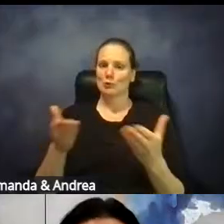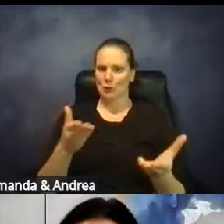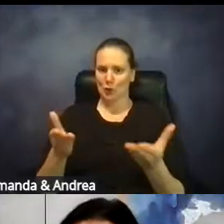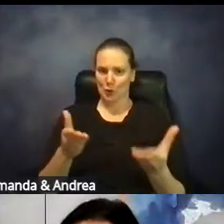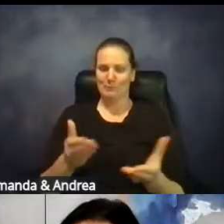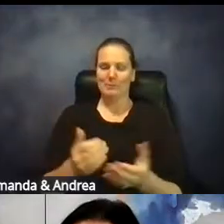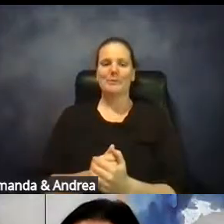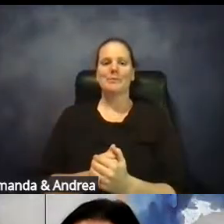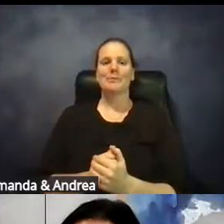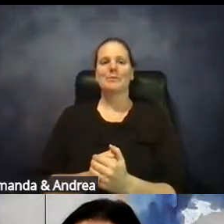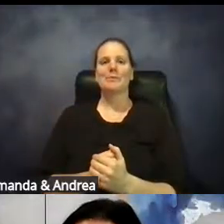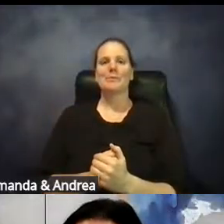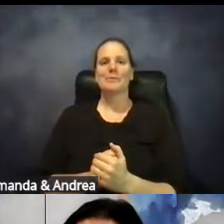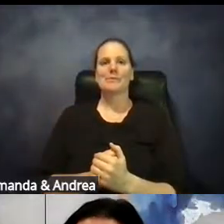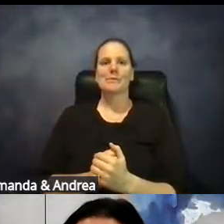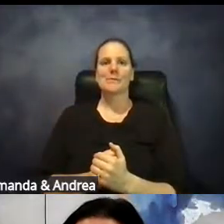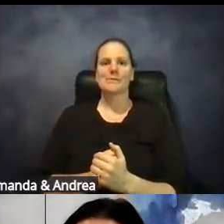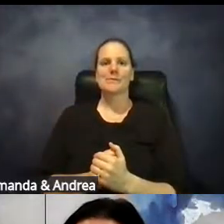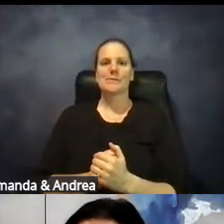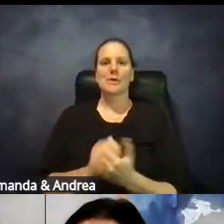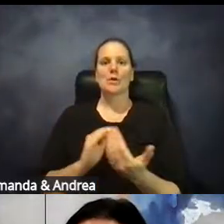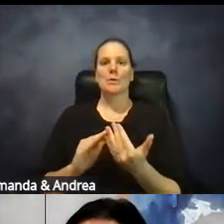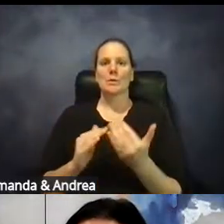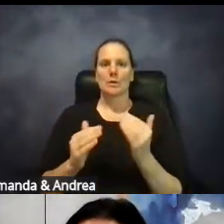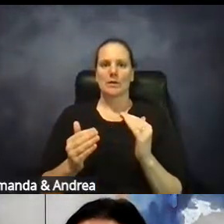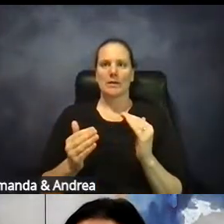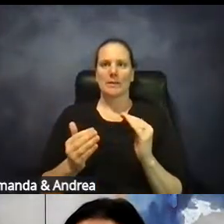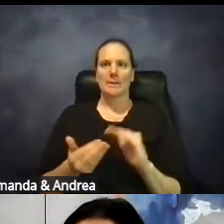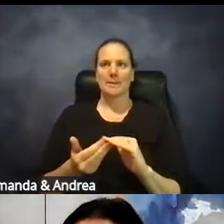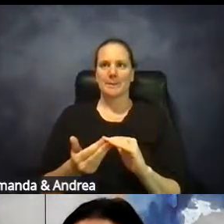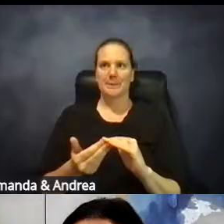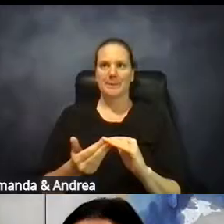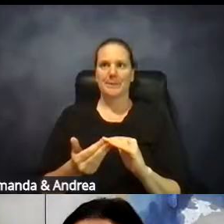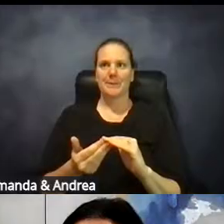on the community